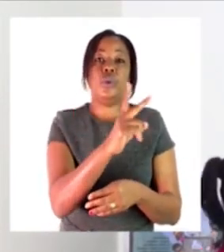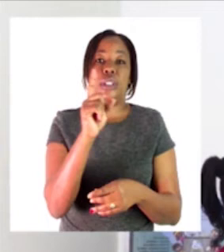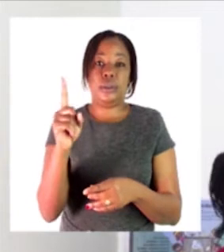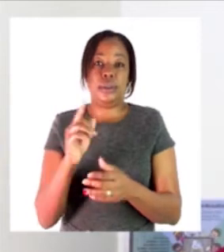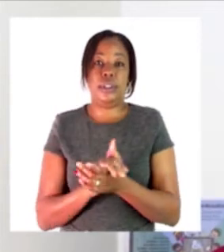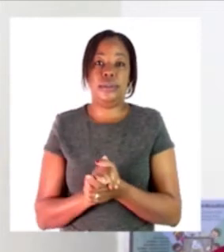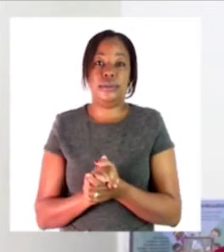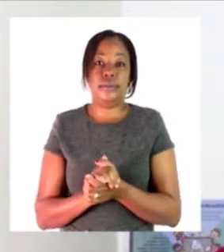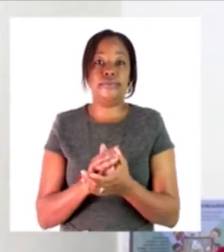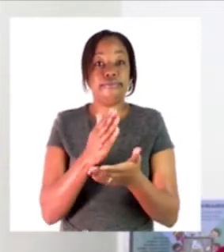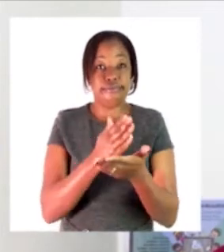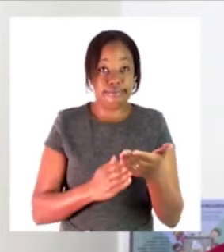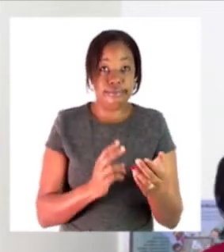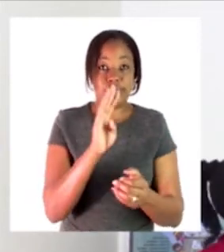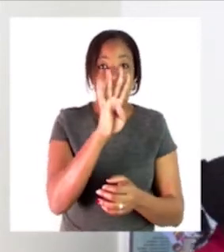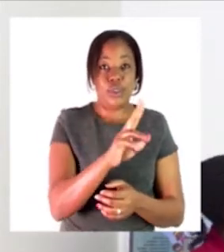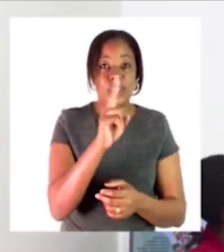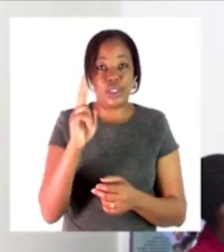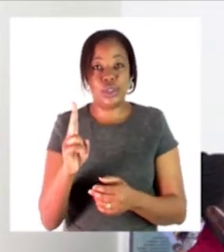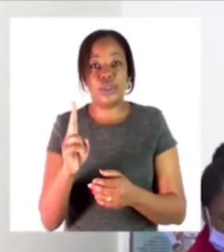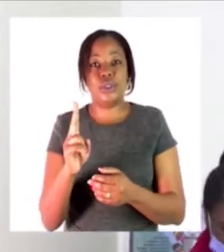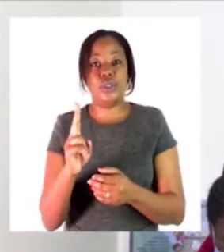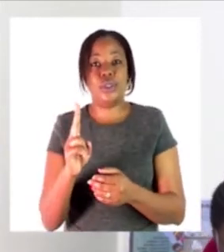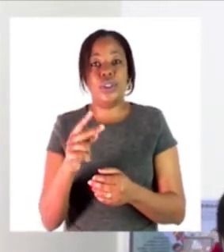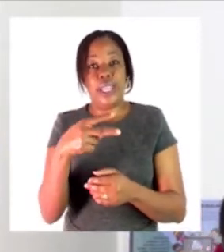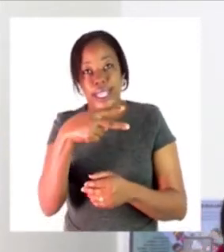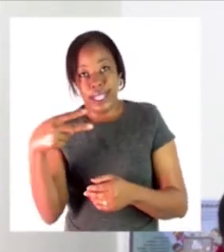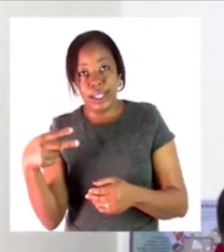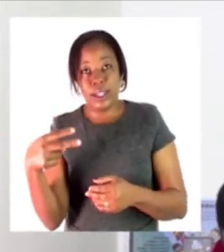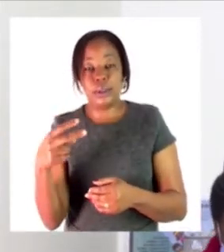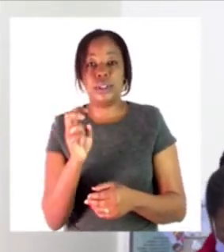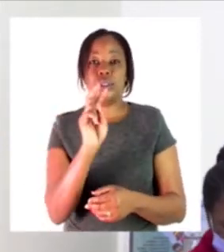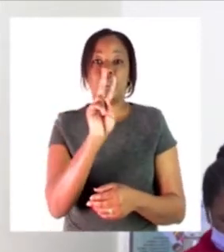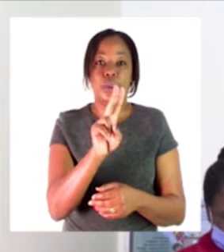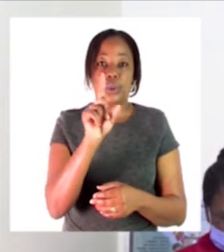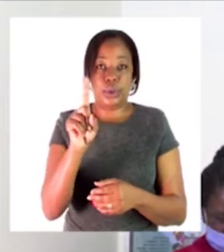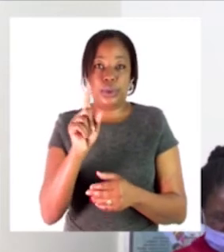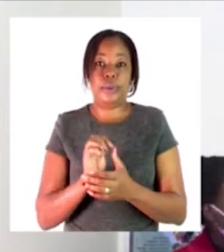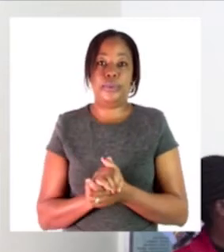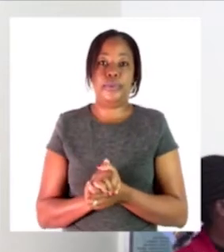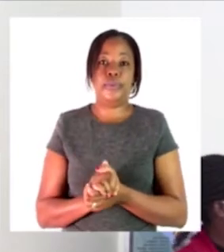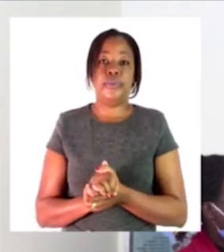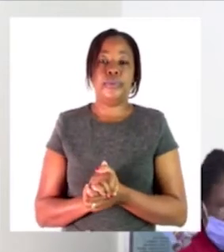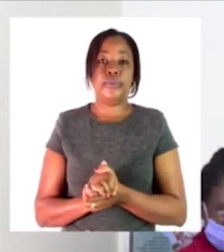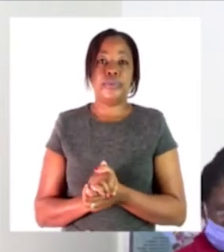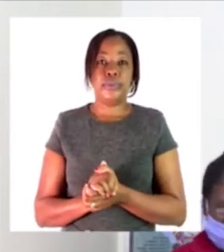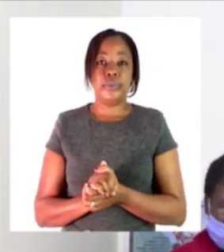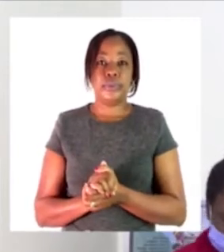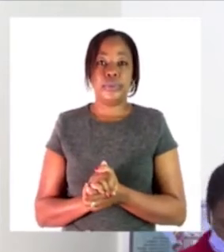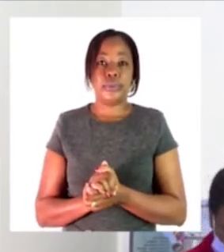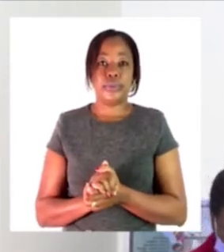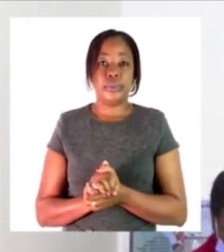that are the steps that they have followed. So let's try in the third block. How did they get to get the